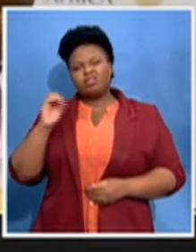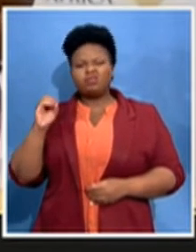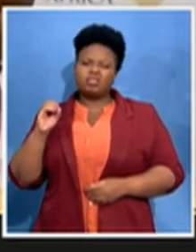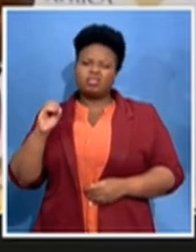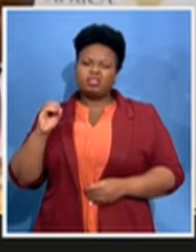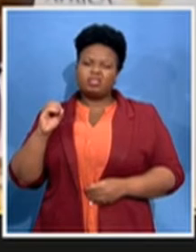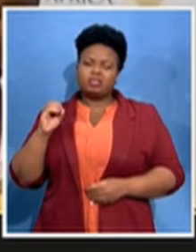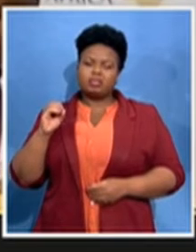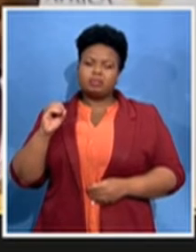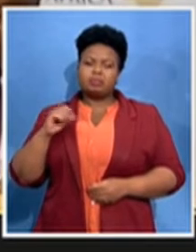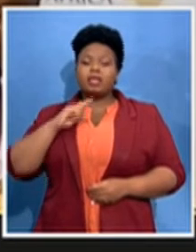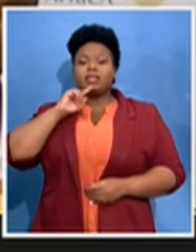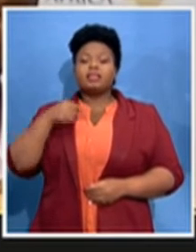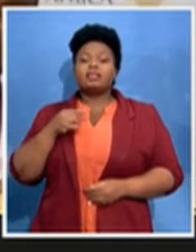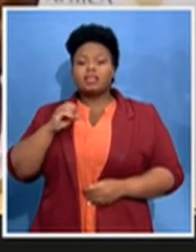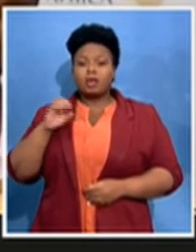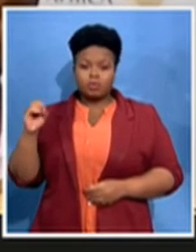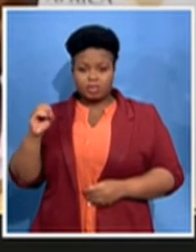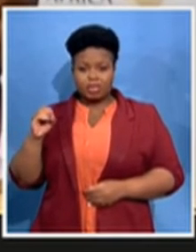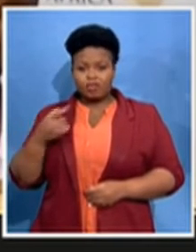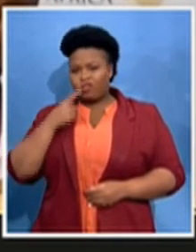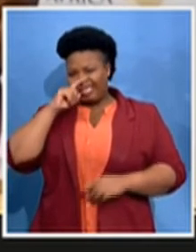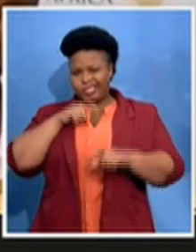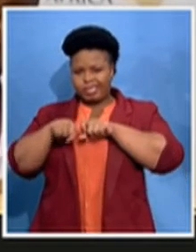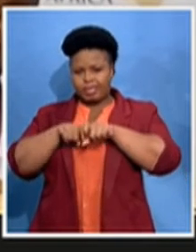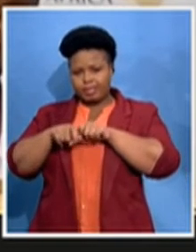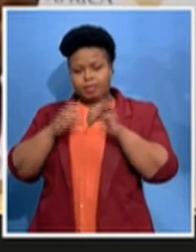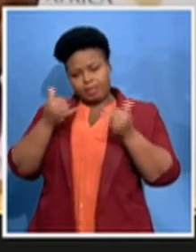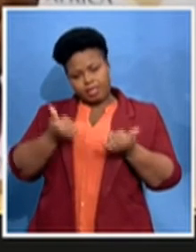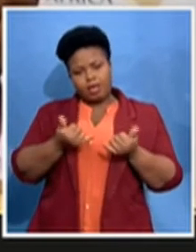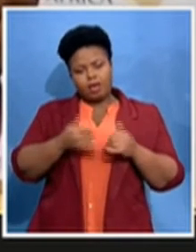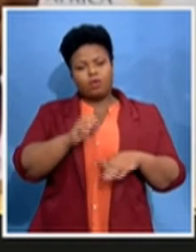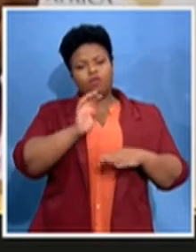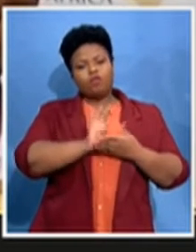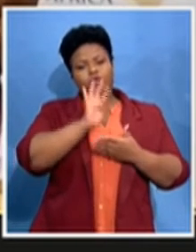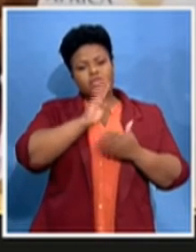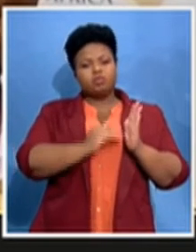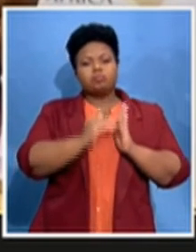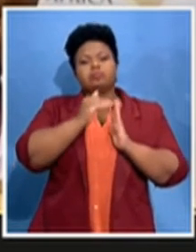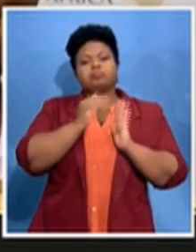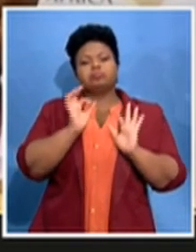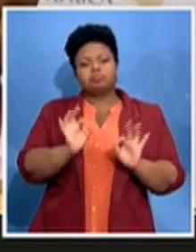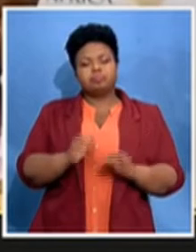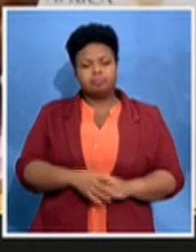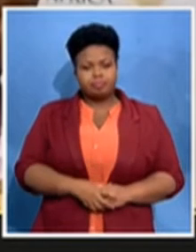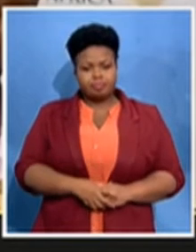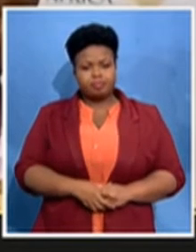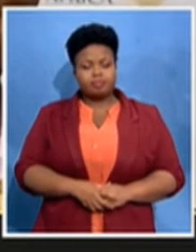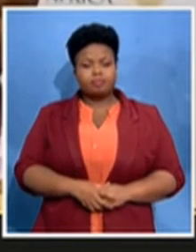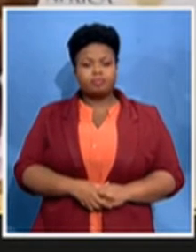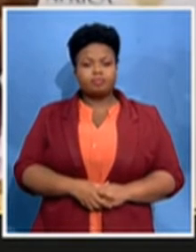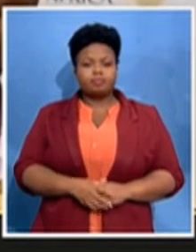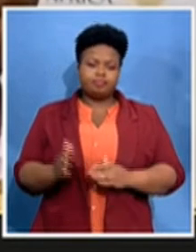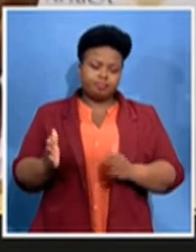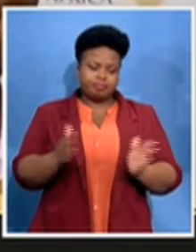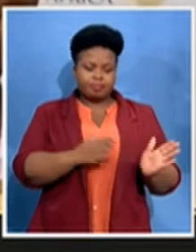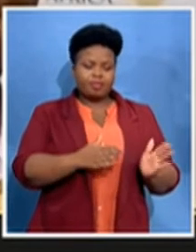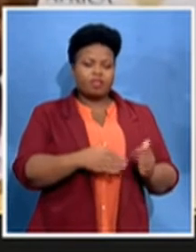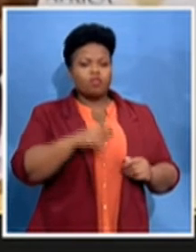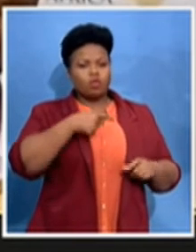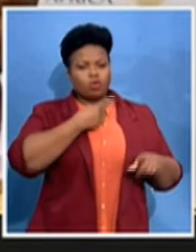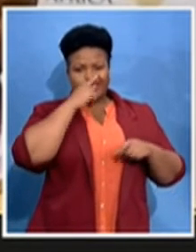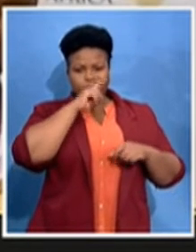tests conducted. So that is in terms of the testing. Let's just go over a few